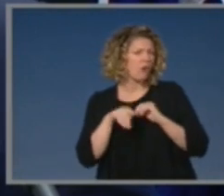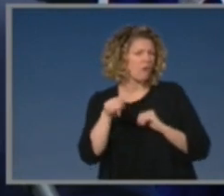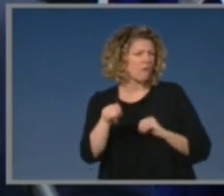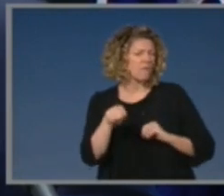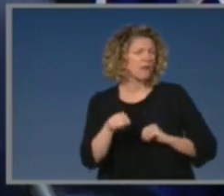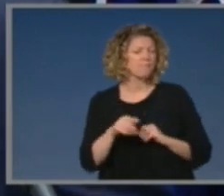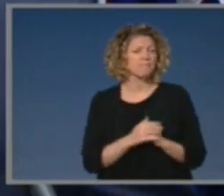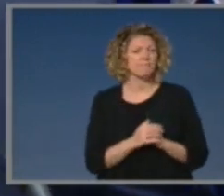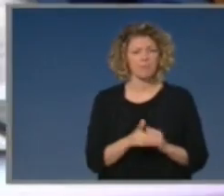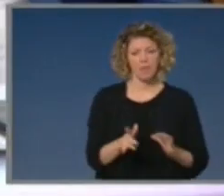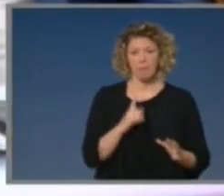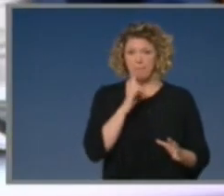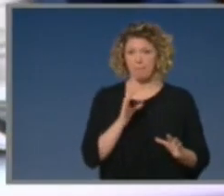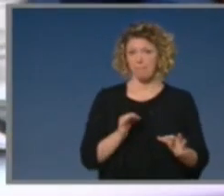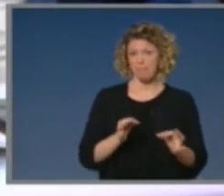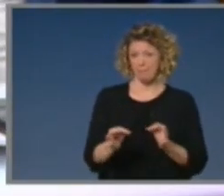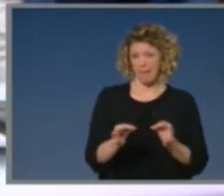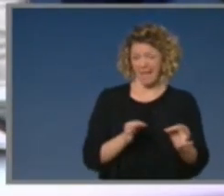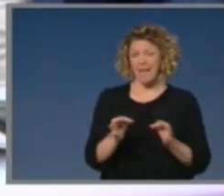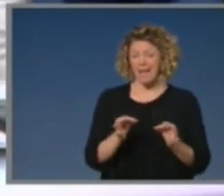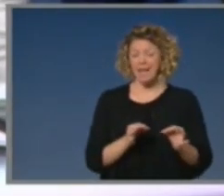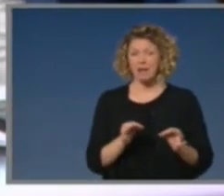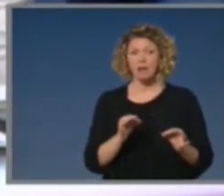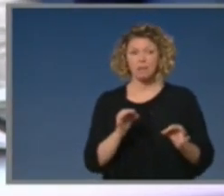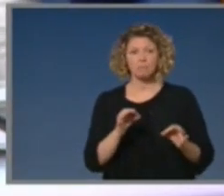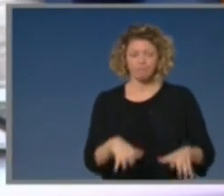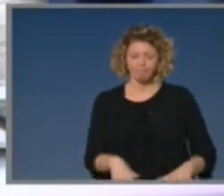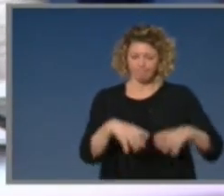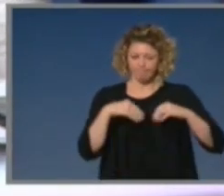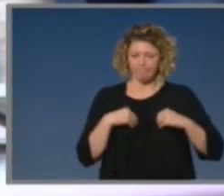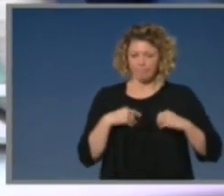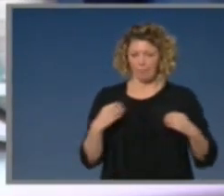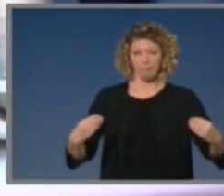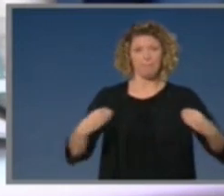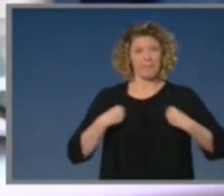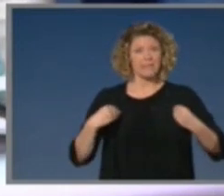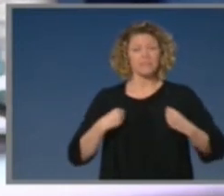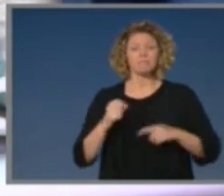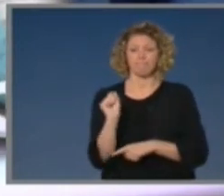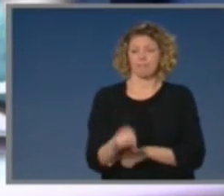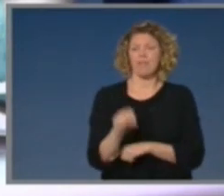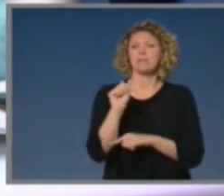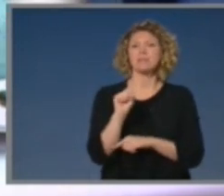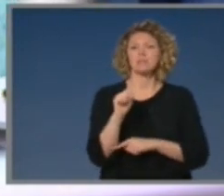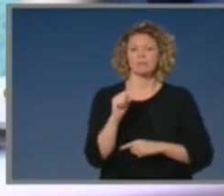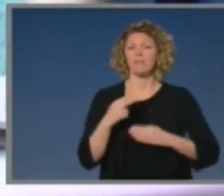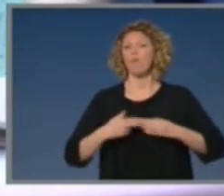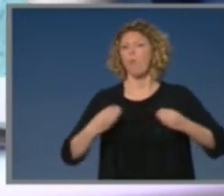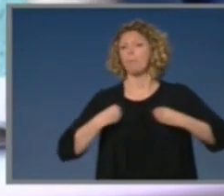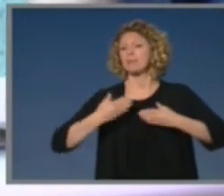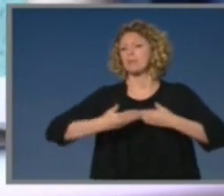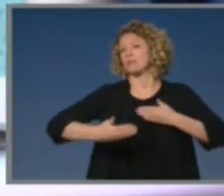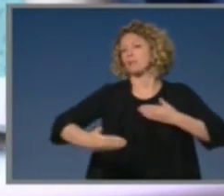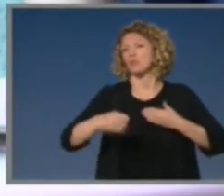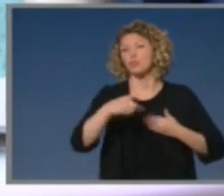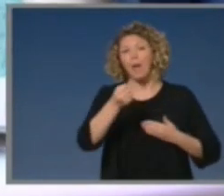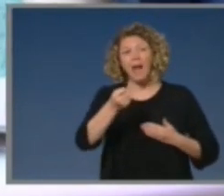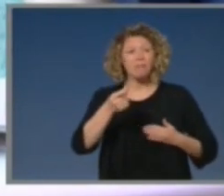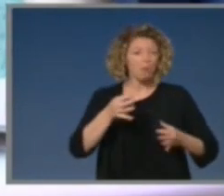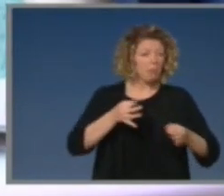and these protocols are widely and quickly adopted by business, do you have a time frame in mind by which the